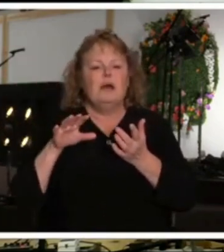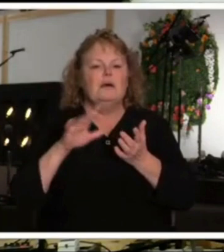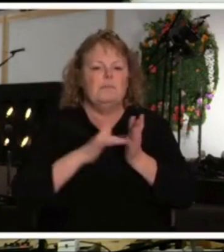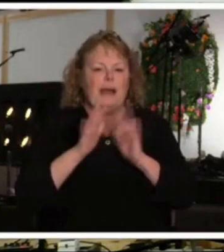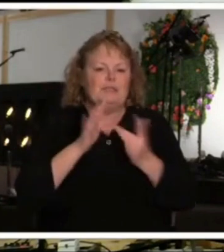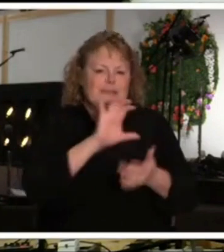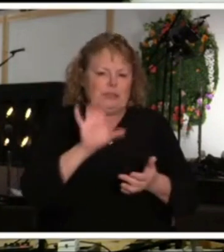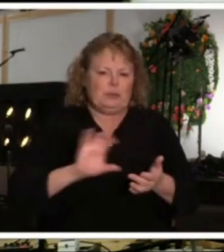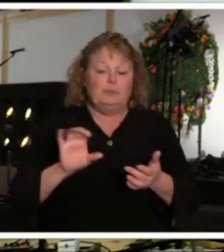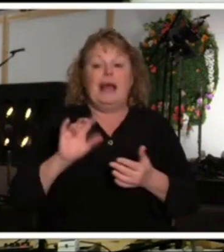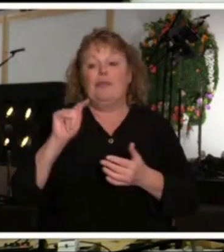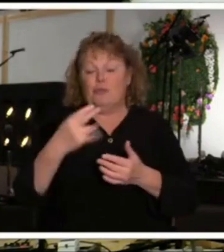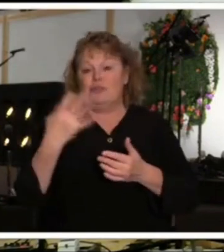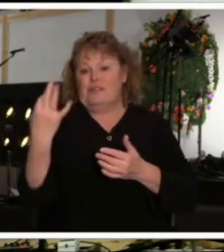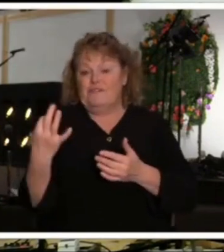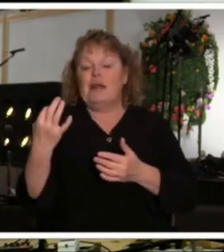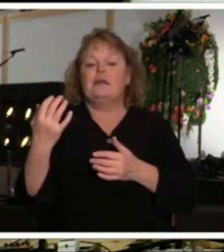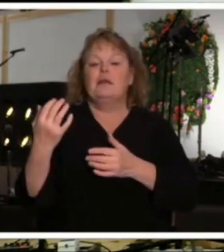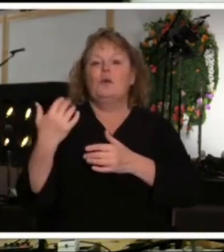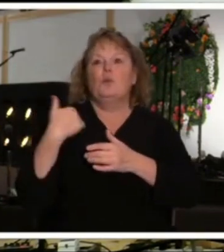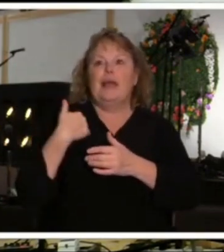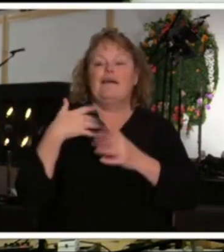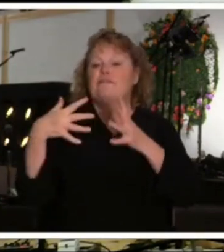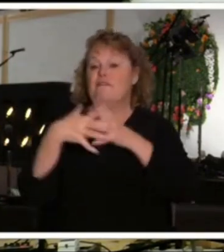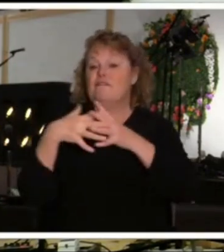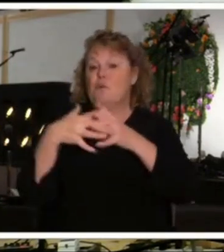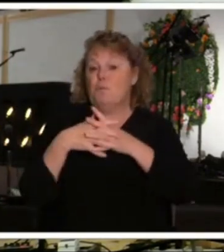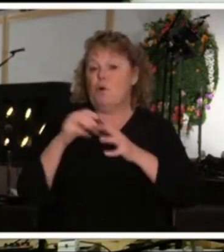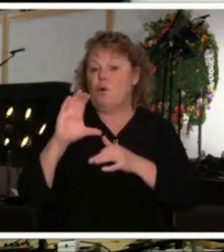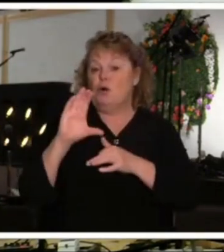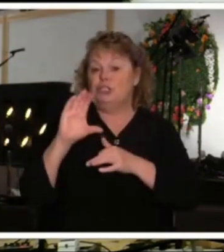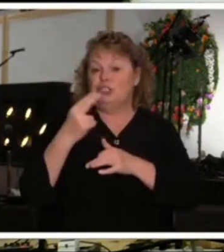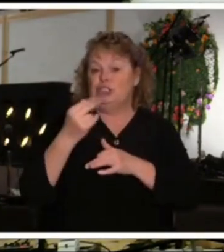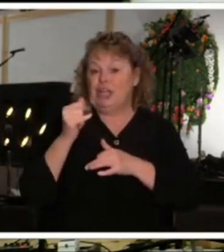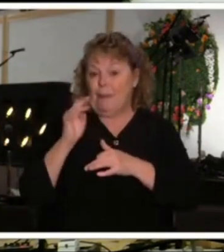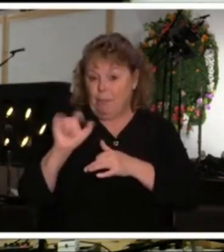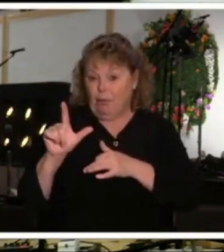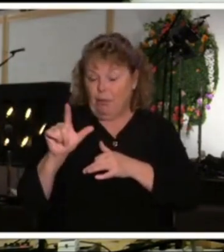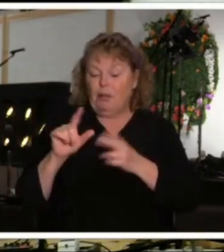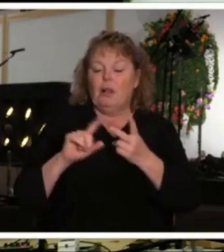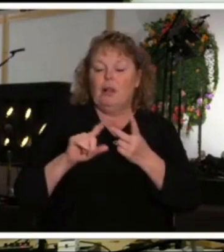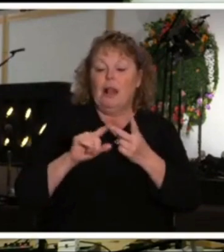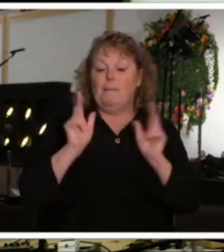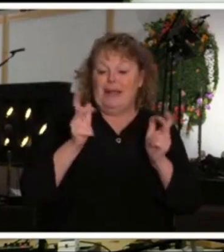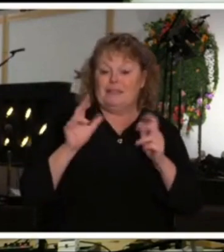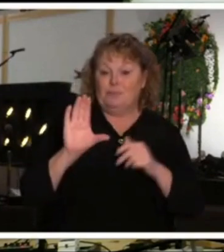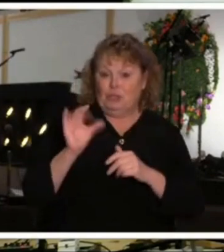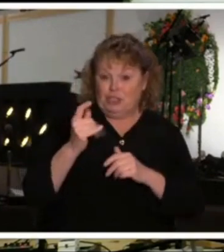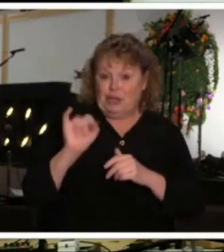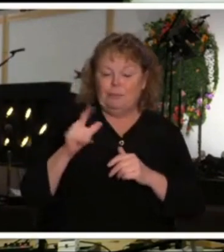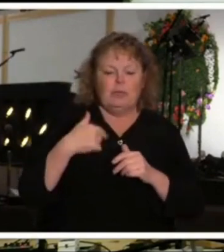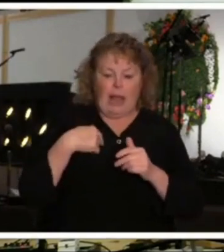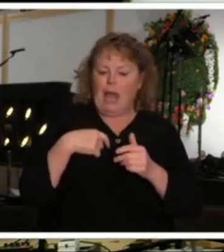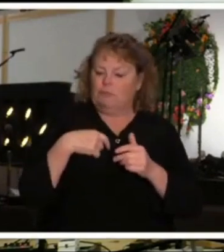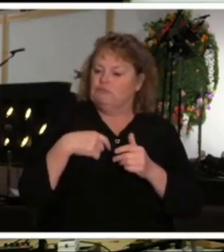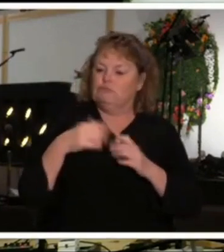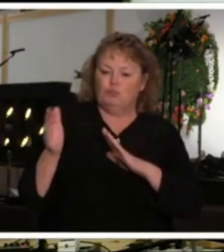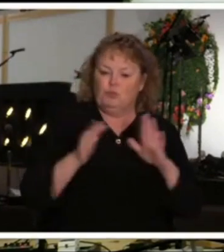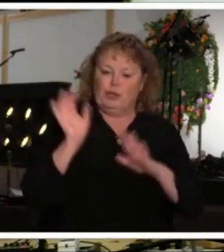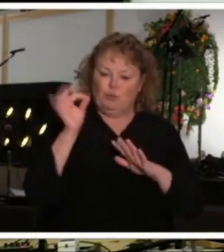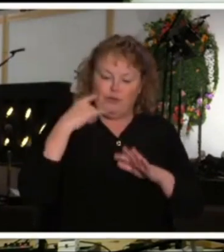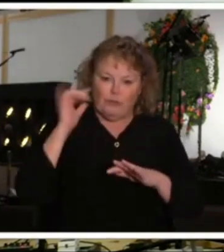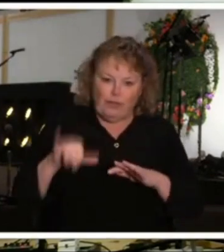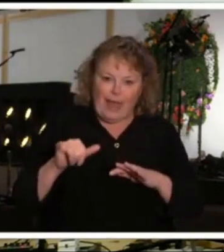I have to prepare for, we have chapel. We have football chapels and basketball chapels. So I'll prepare messages for that. And throughout the week, I go